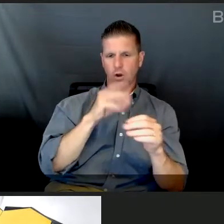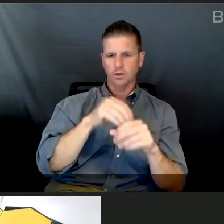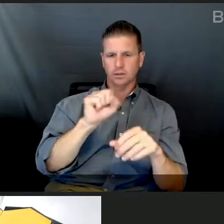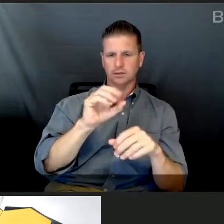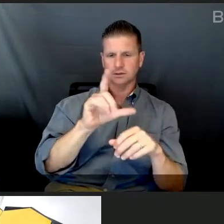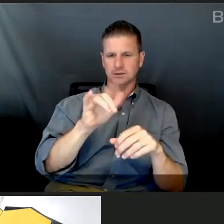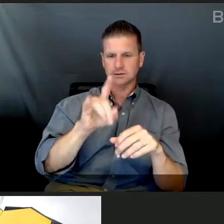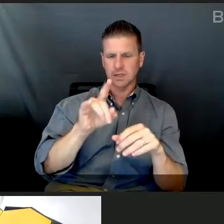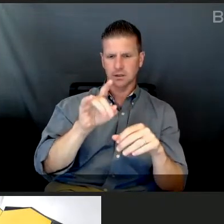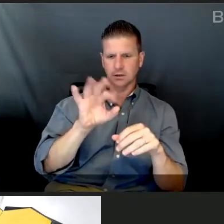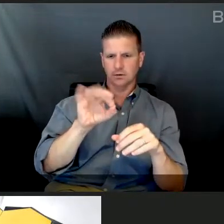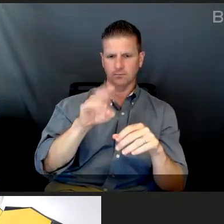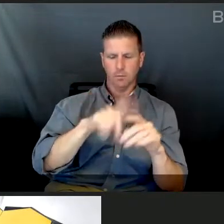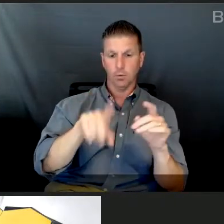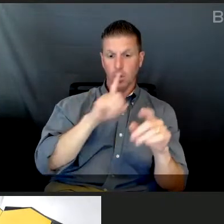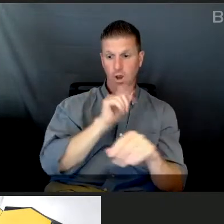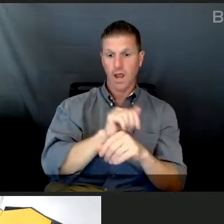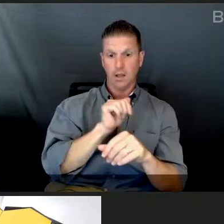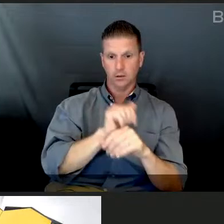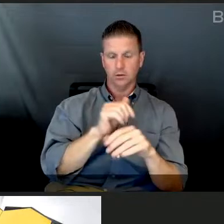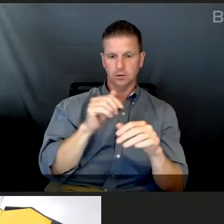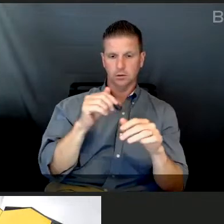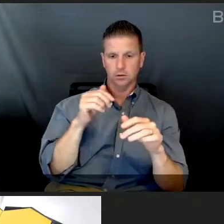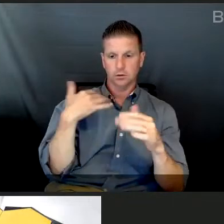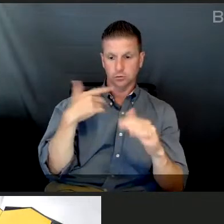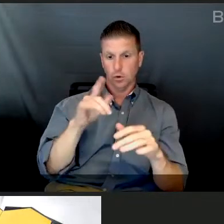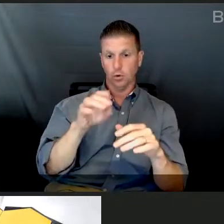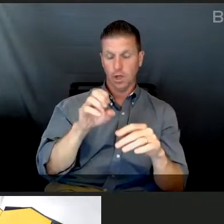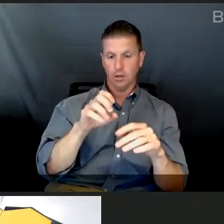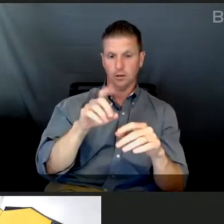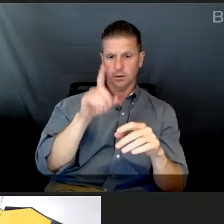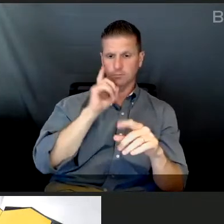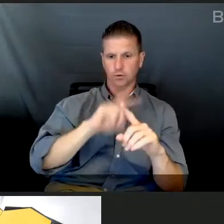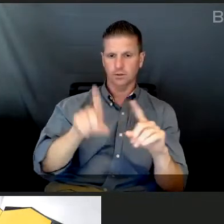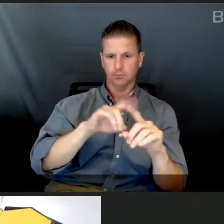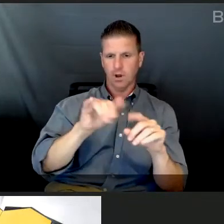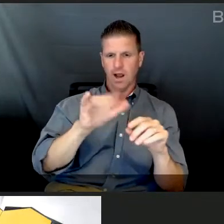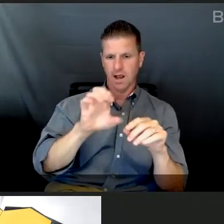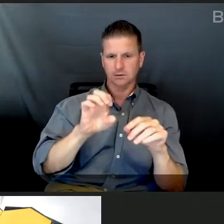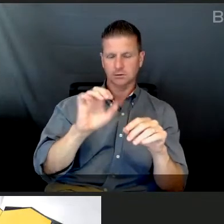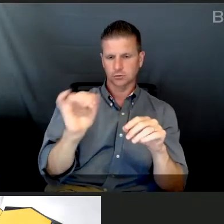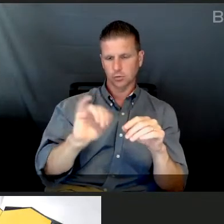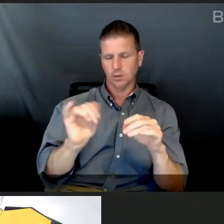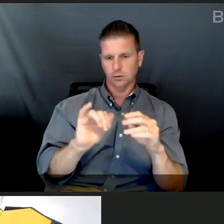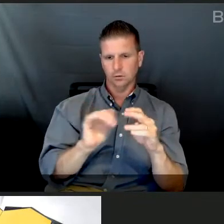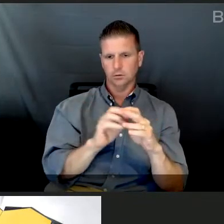there's actually snow lines not just for water ice, but different ices as well.